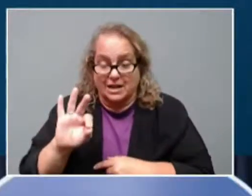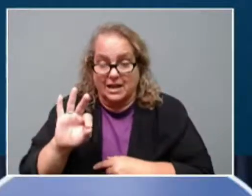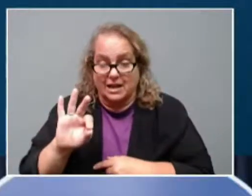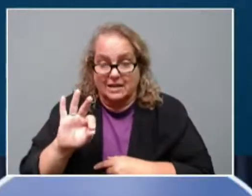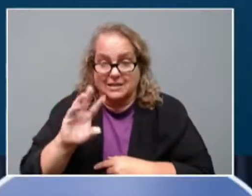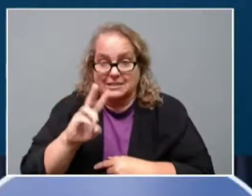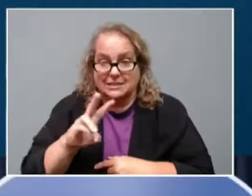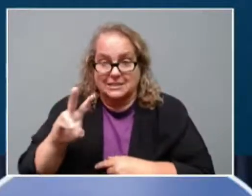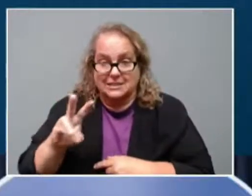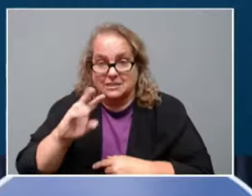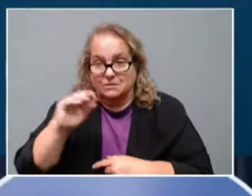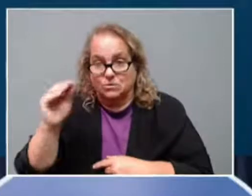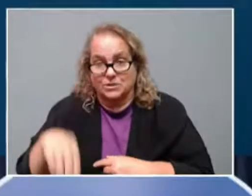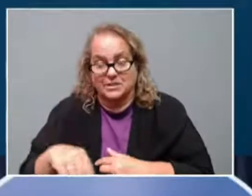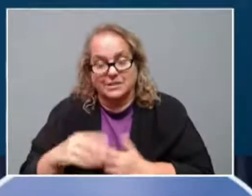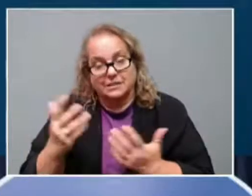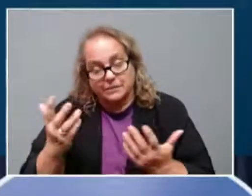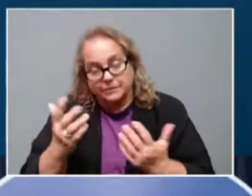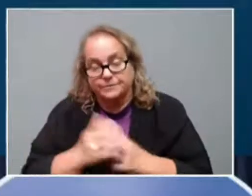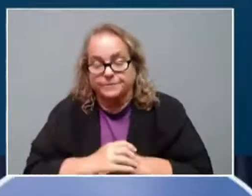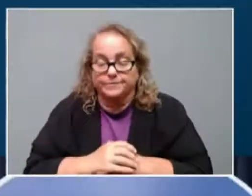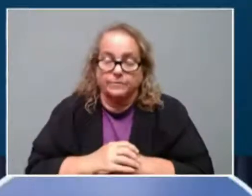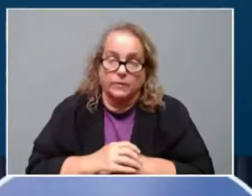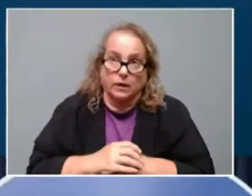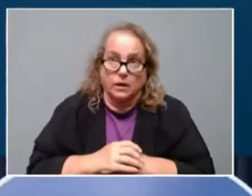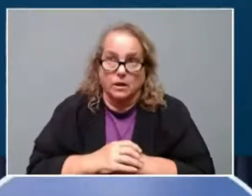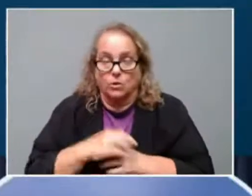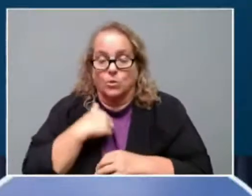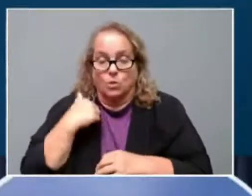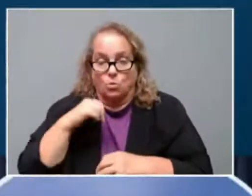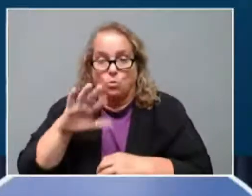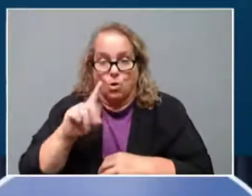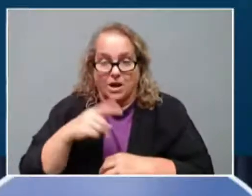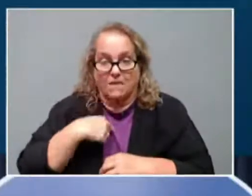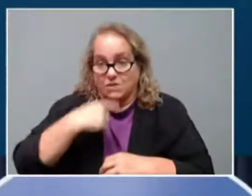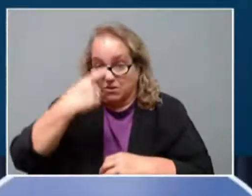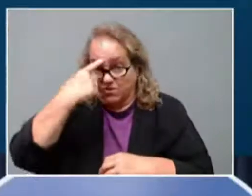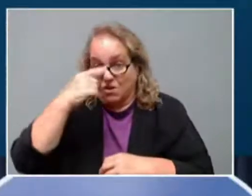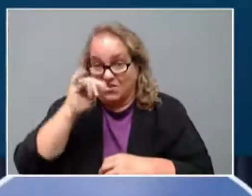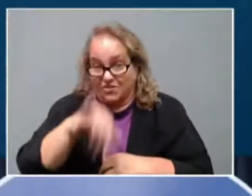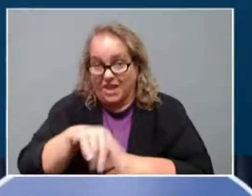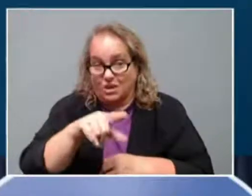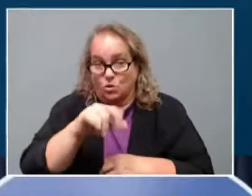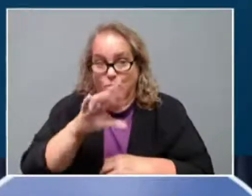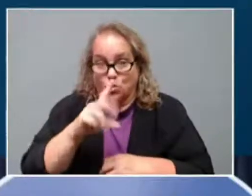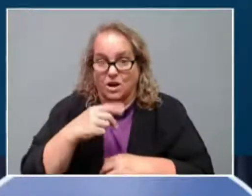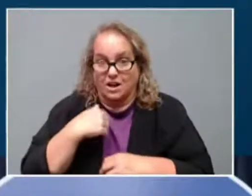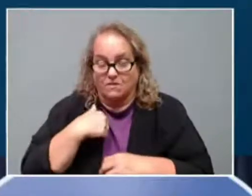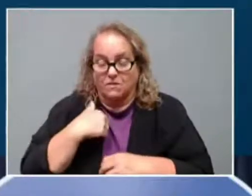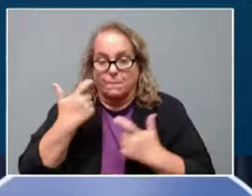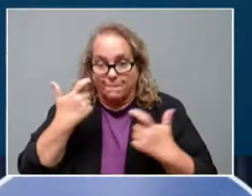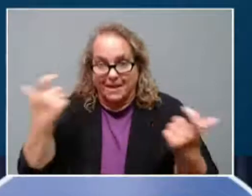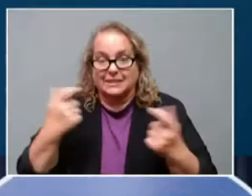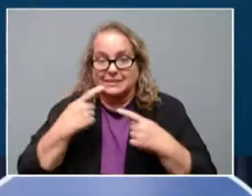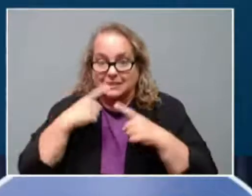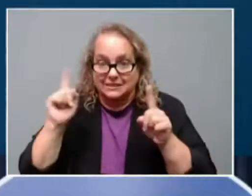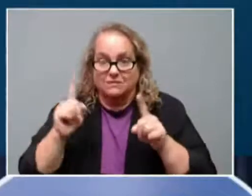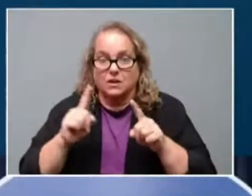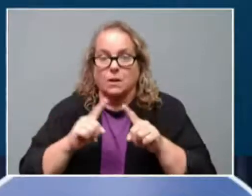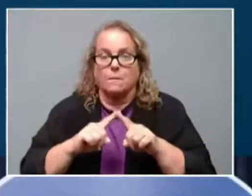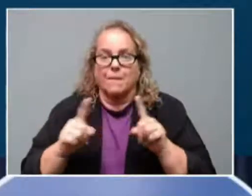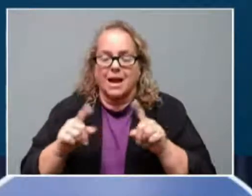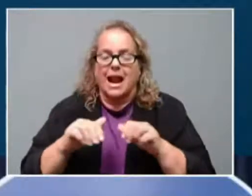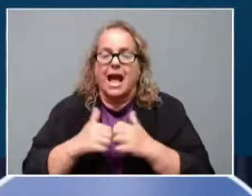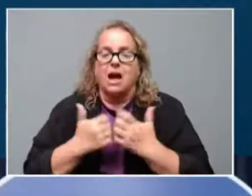Again, we would have thought that this was a phenomenal accomplishment, but for how quickly this